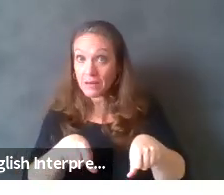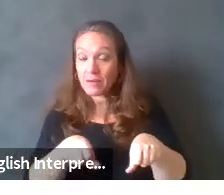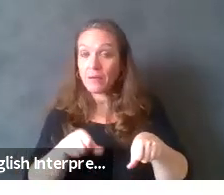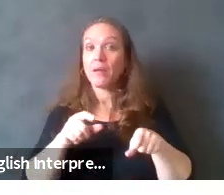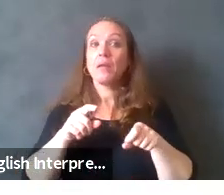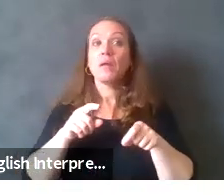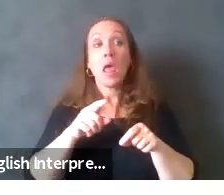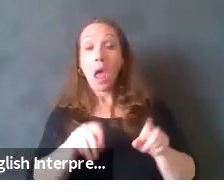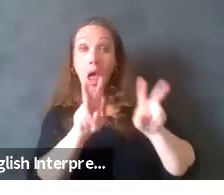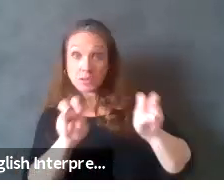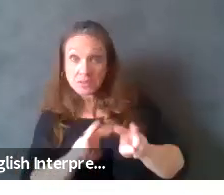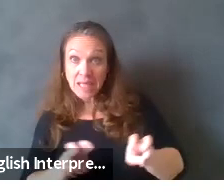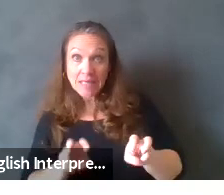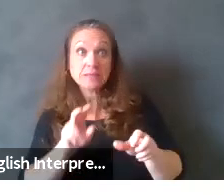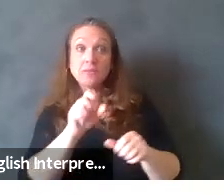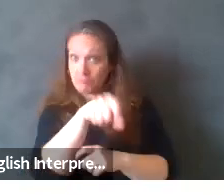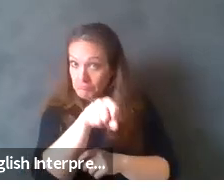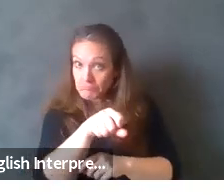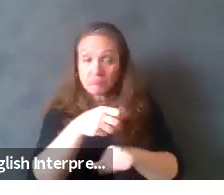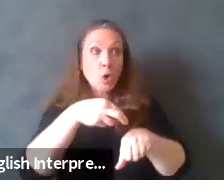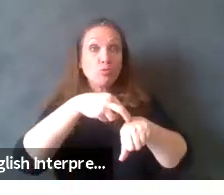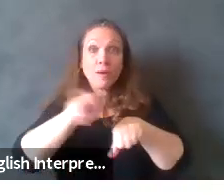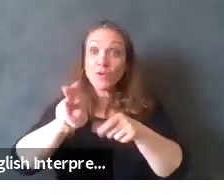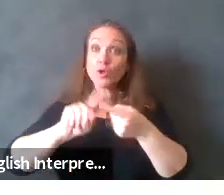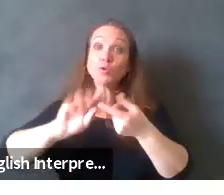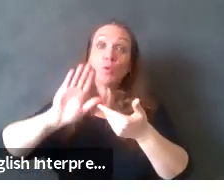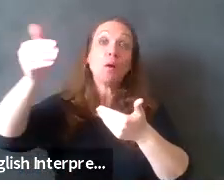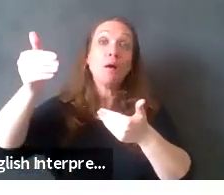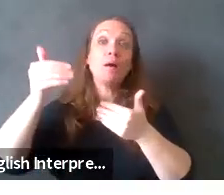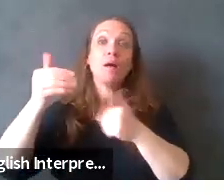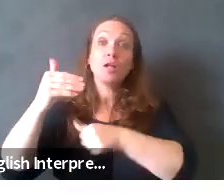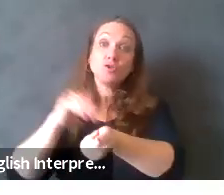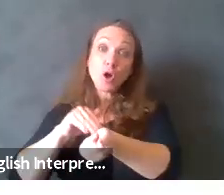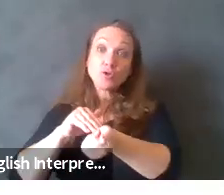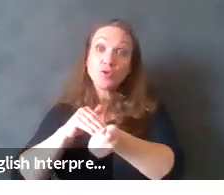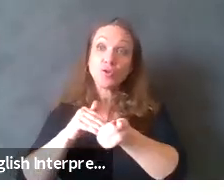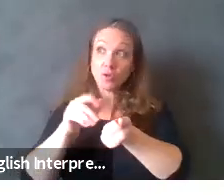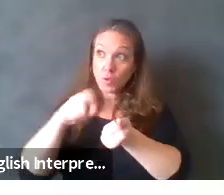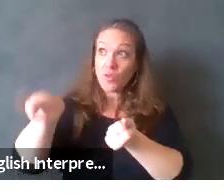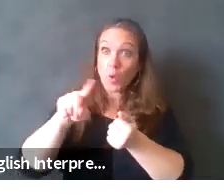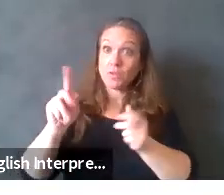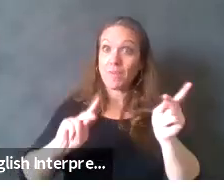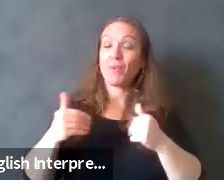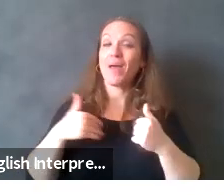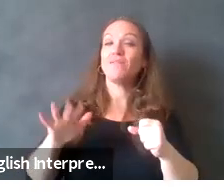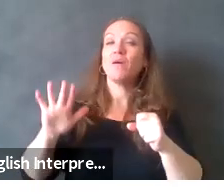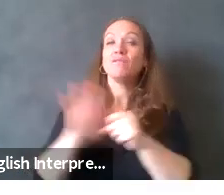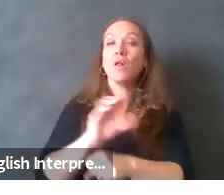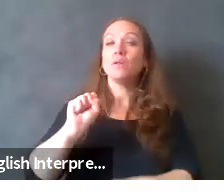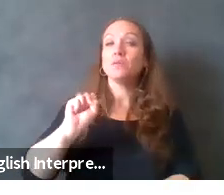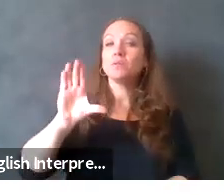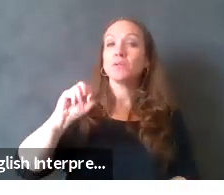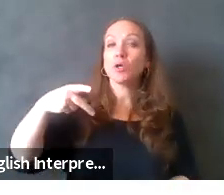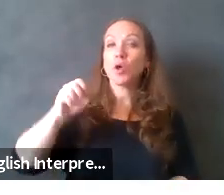make assessments and referrals to individuals who do have full scope of practice in that state. I